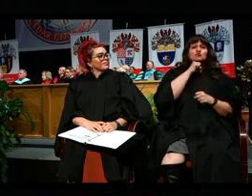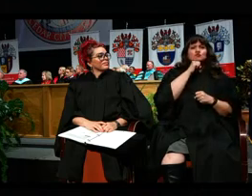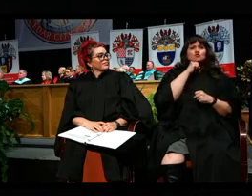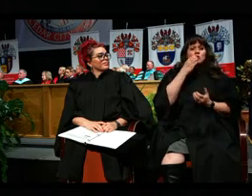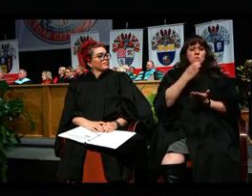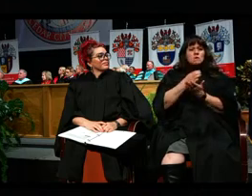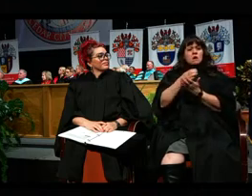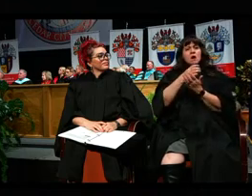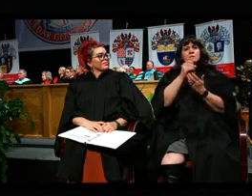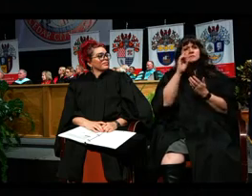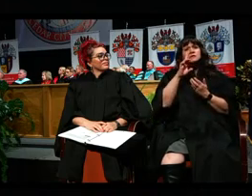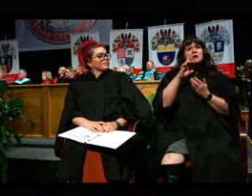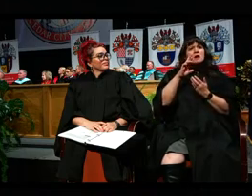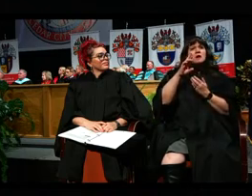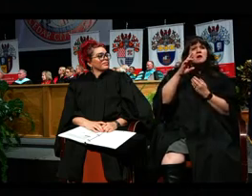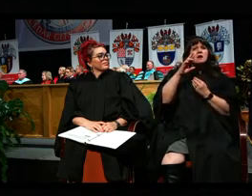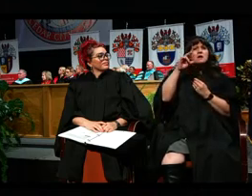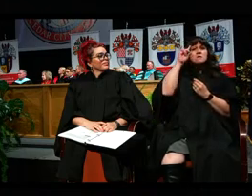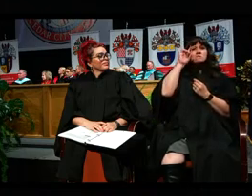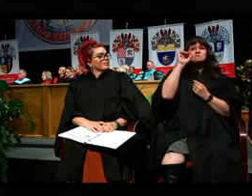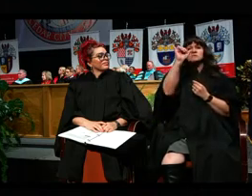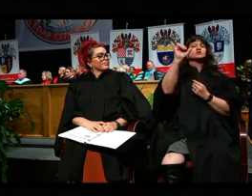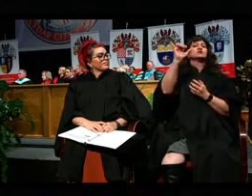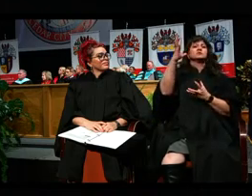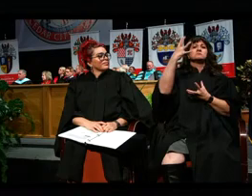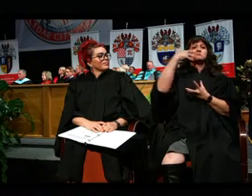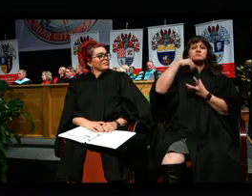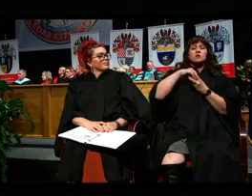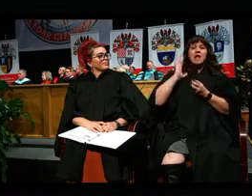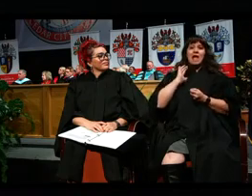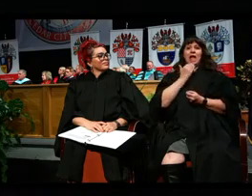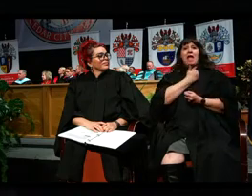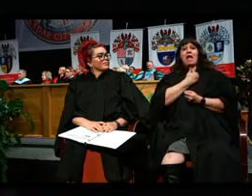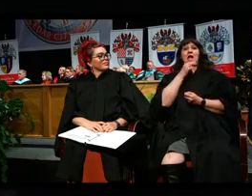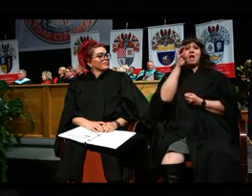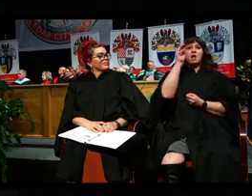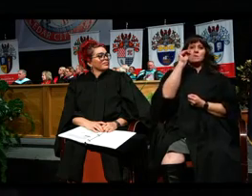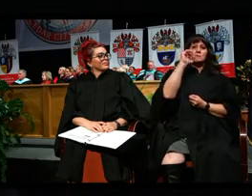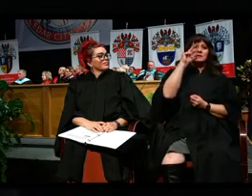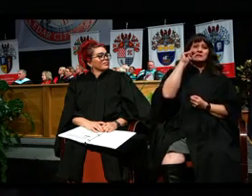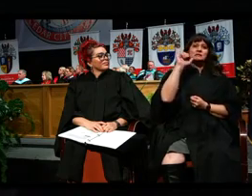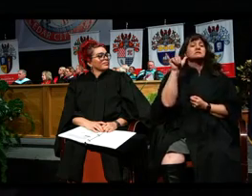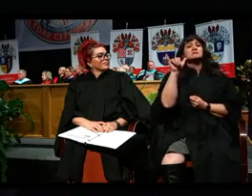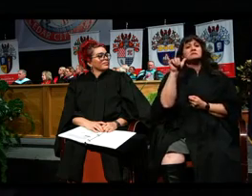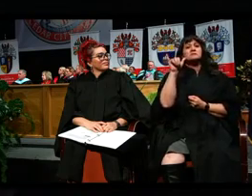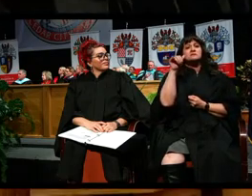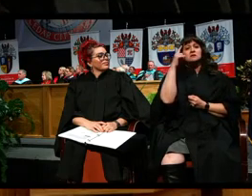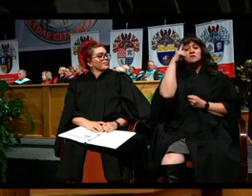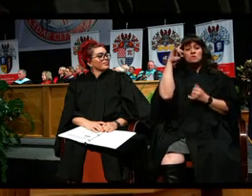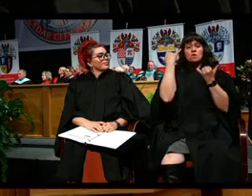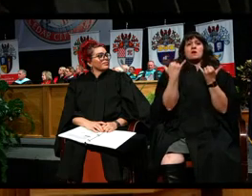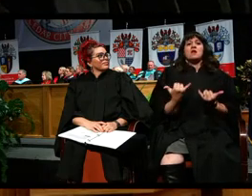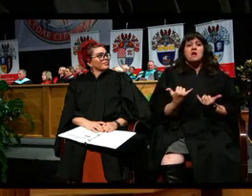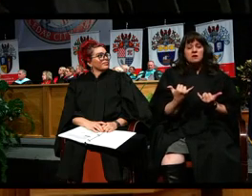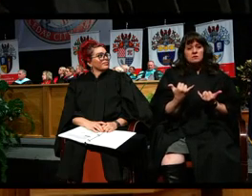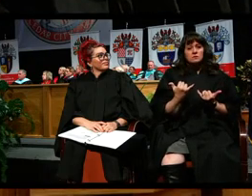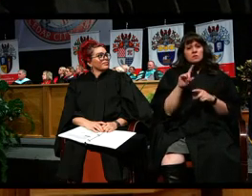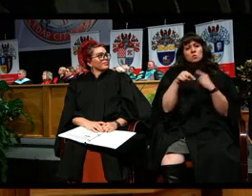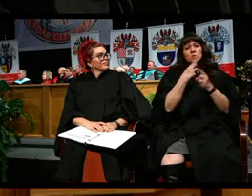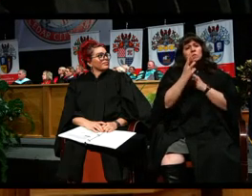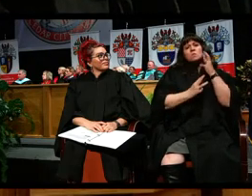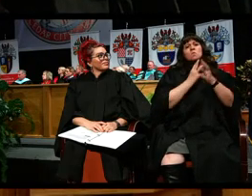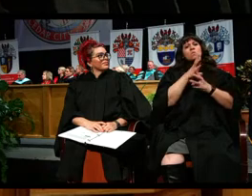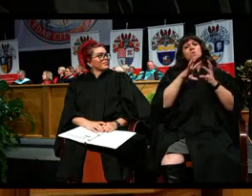is our bending toward today's moment when the